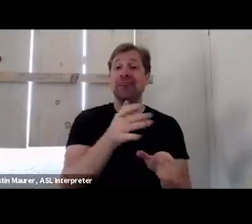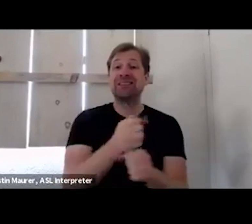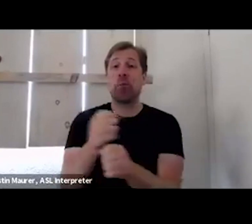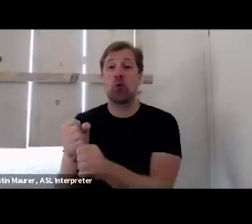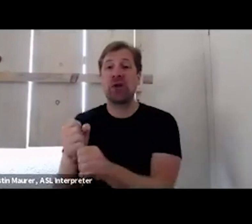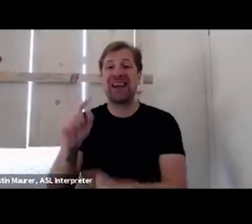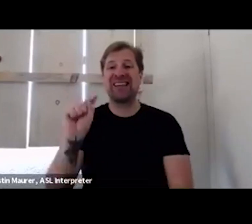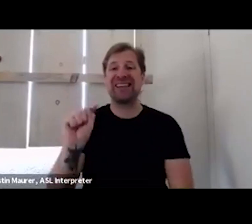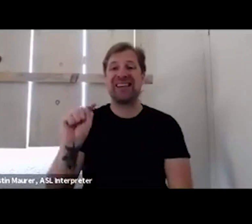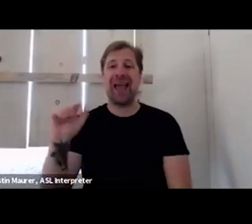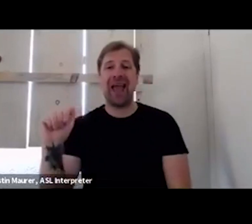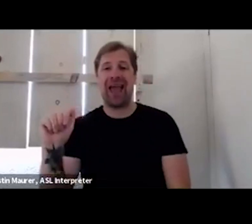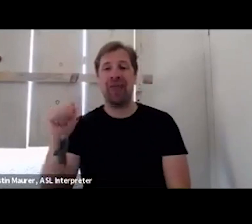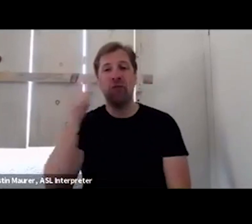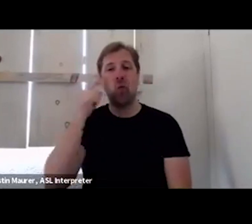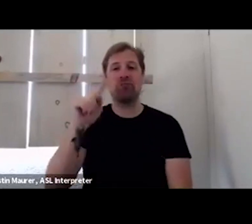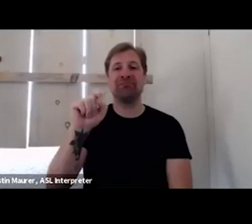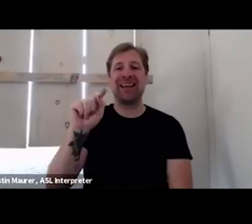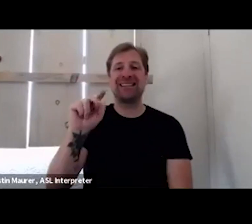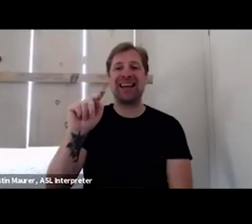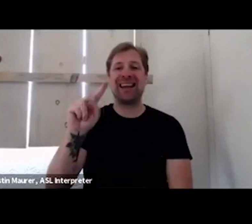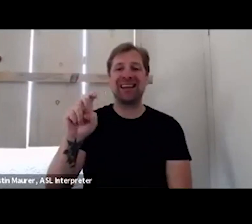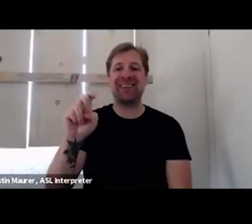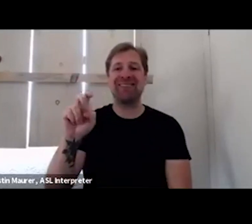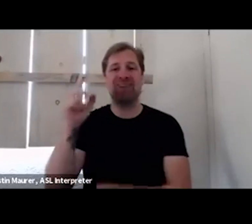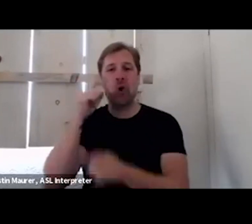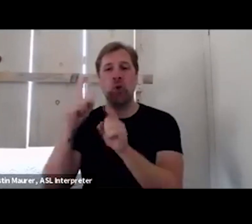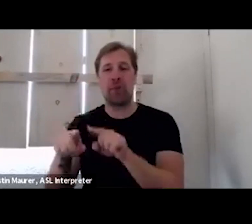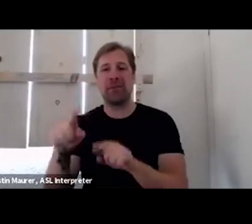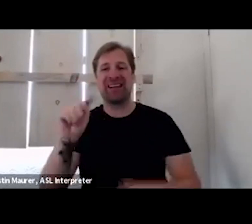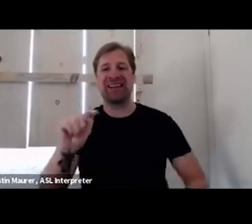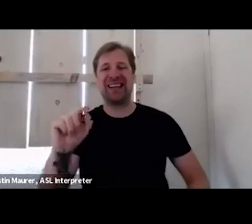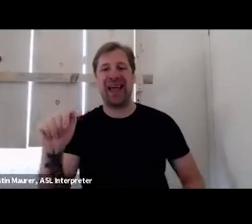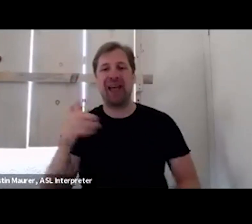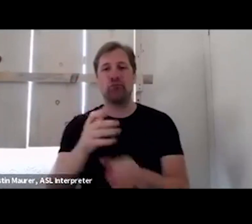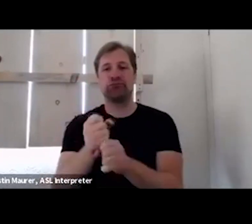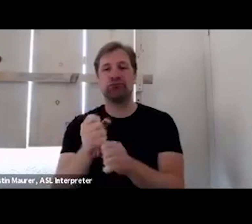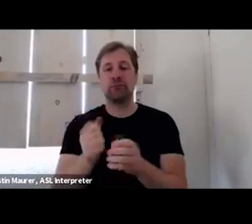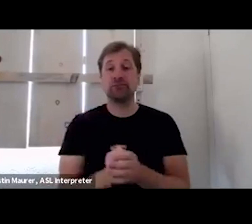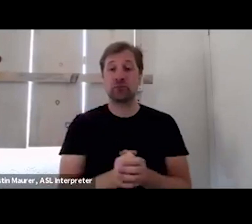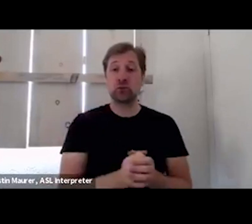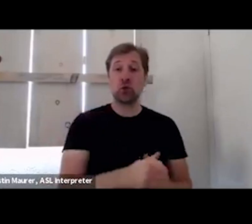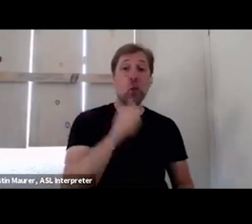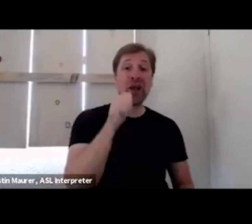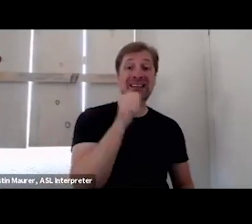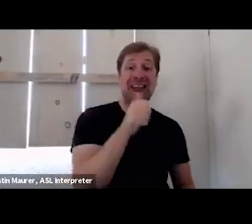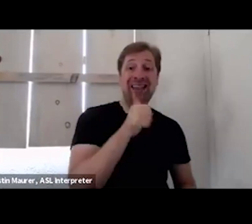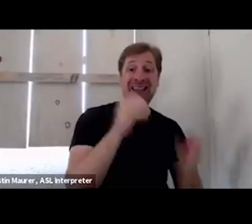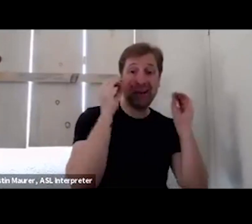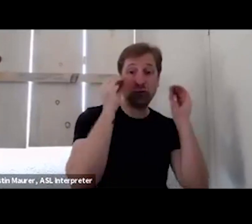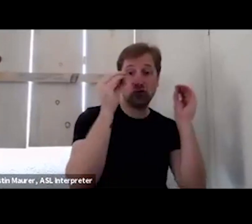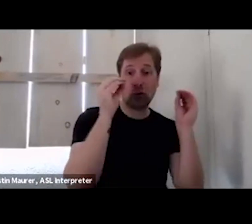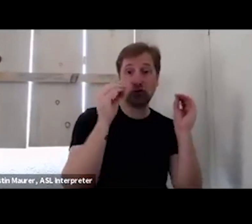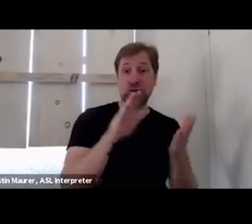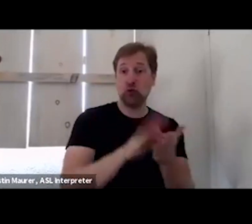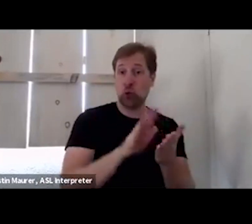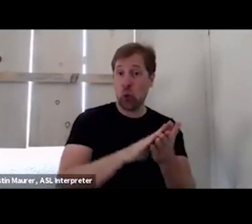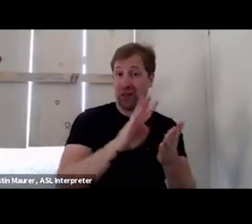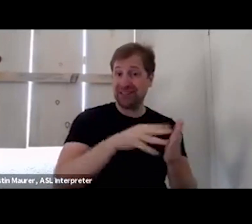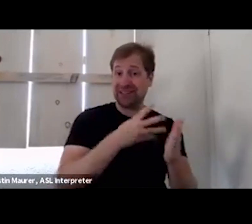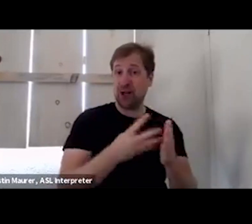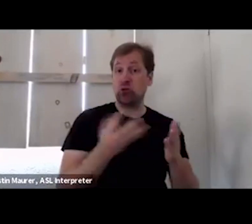TA. Daily live instruction. A school schedule will be from 9 a.m.